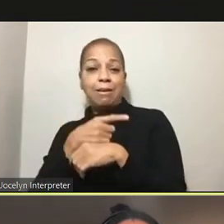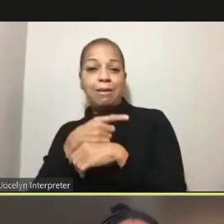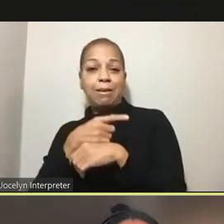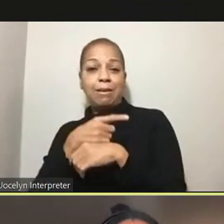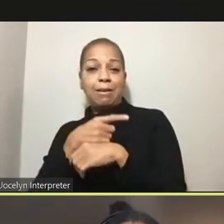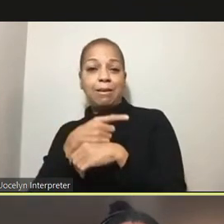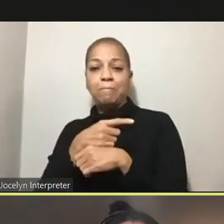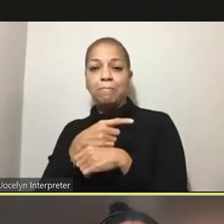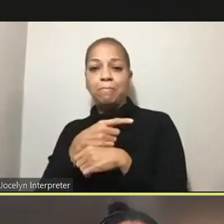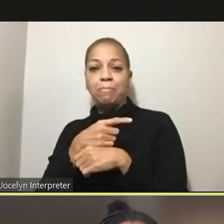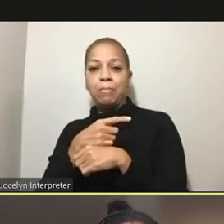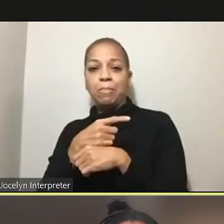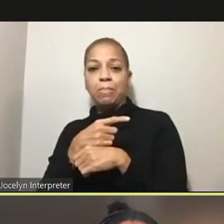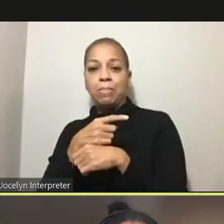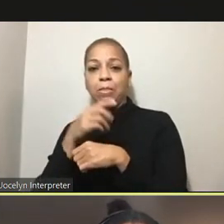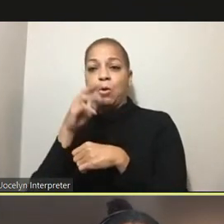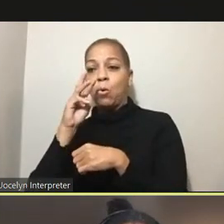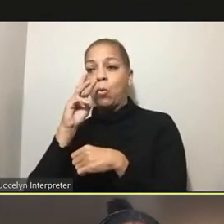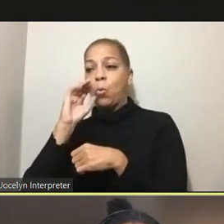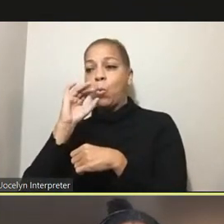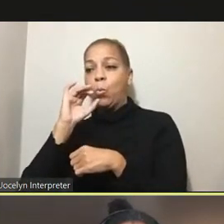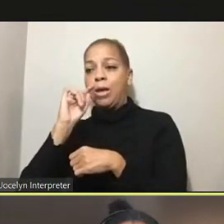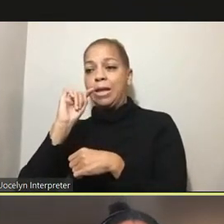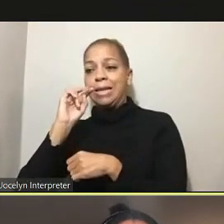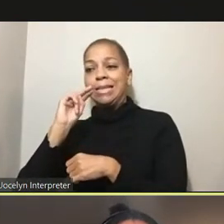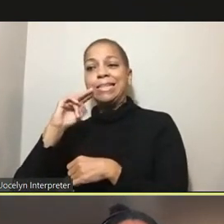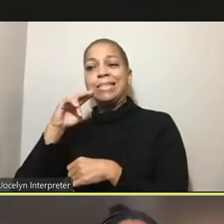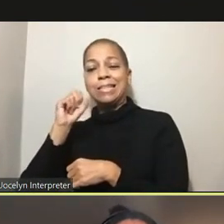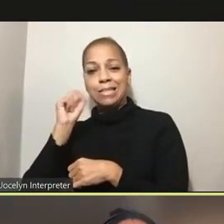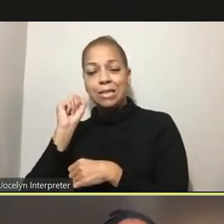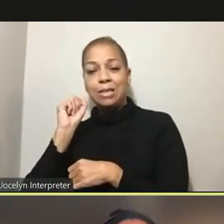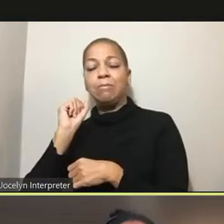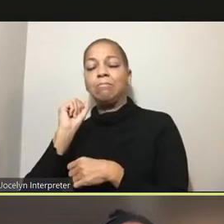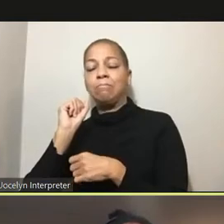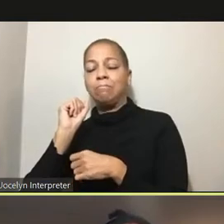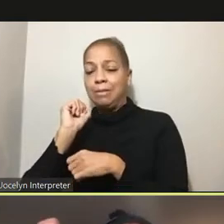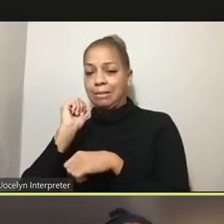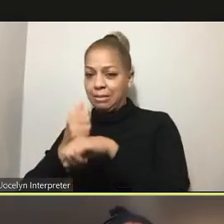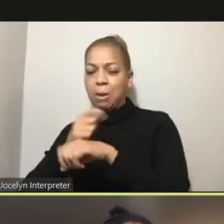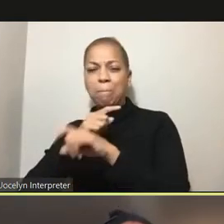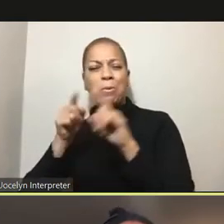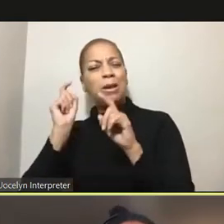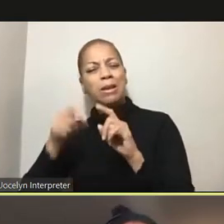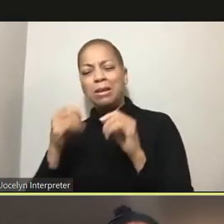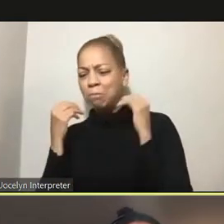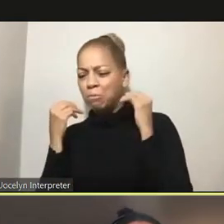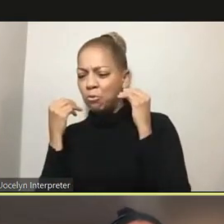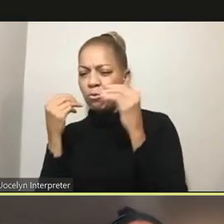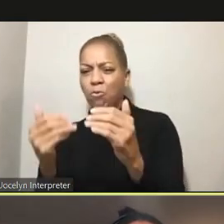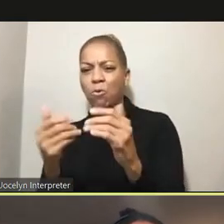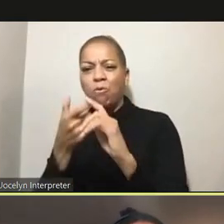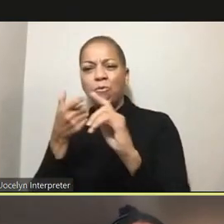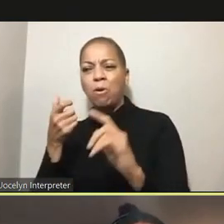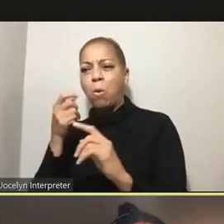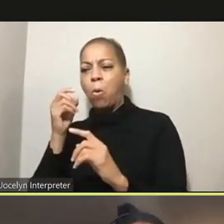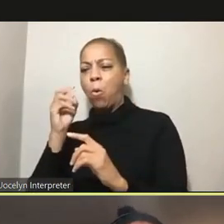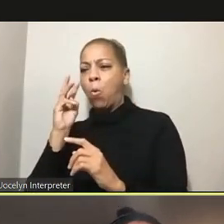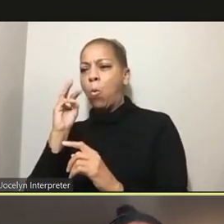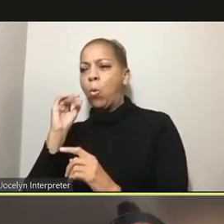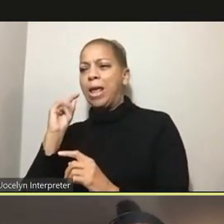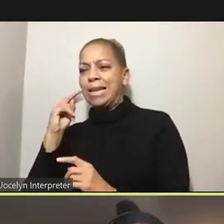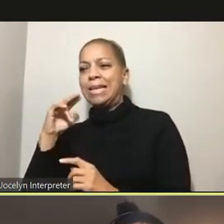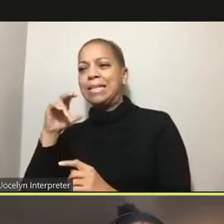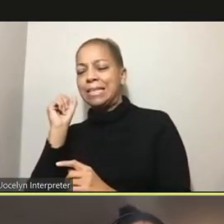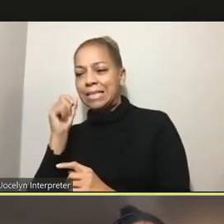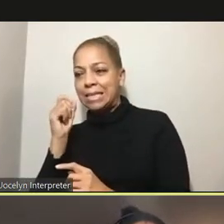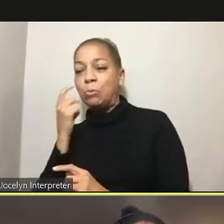the witnessing has been held and had, but we need to move on from the witnessing and into the living